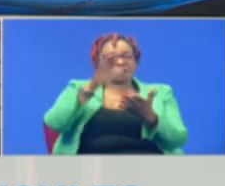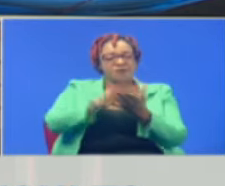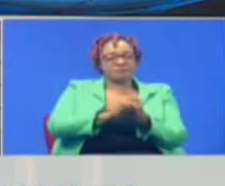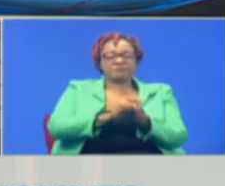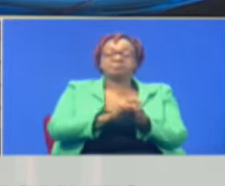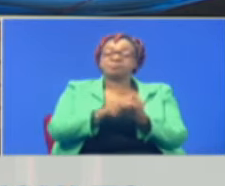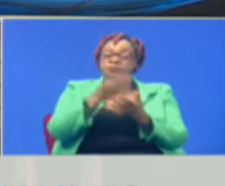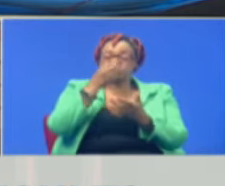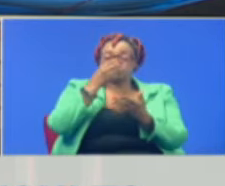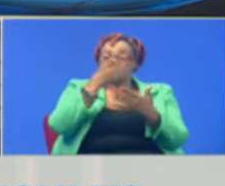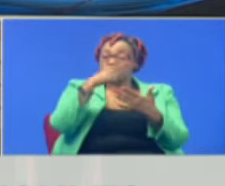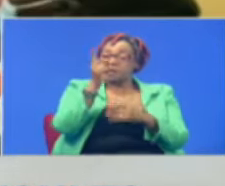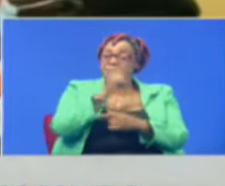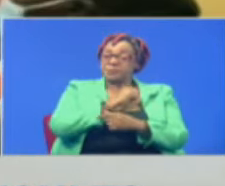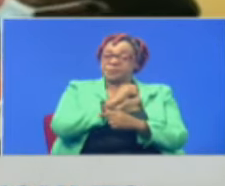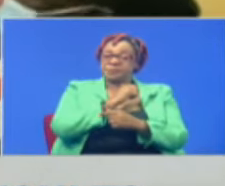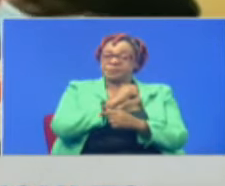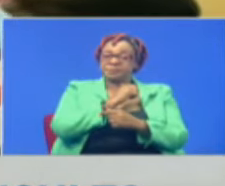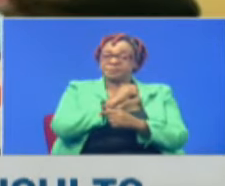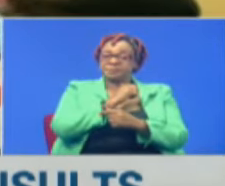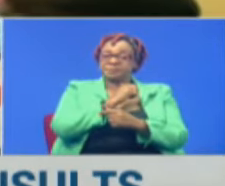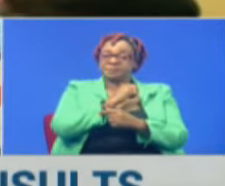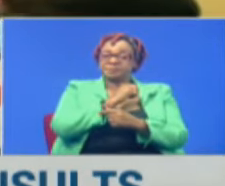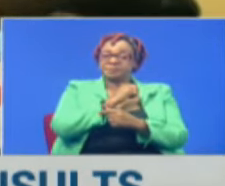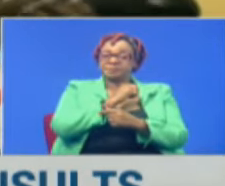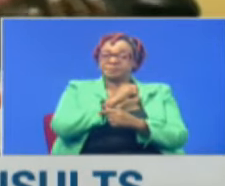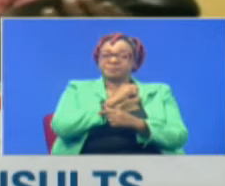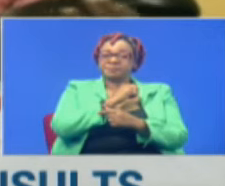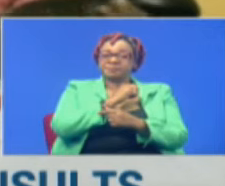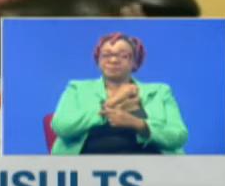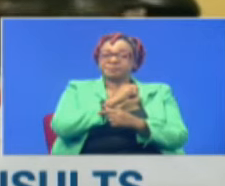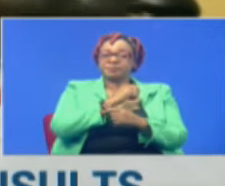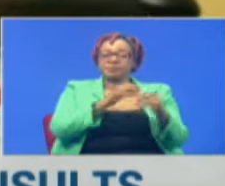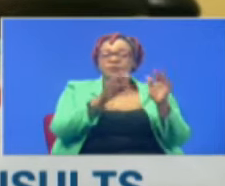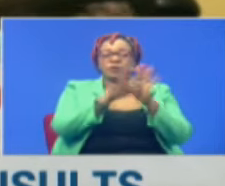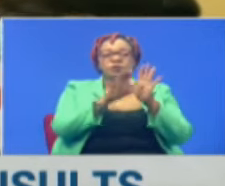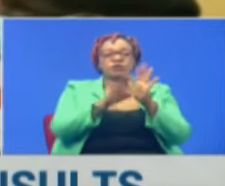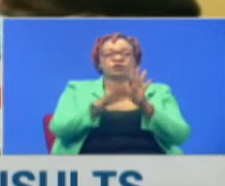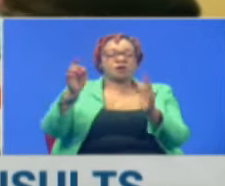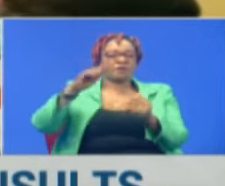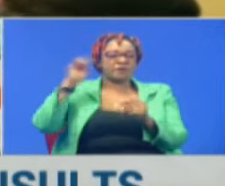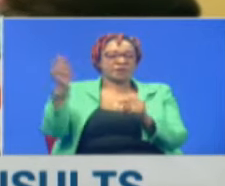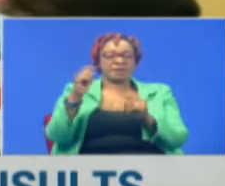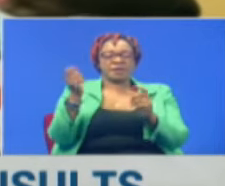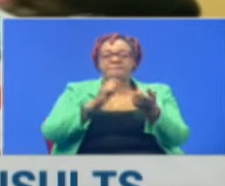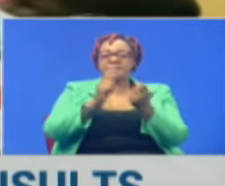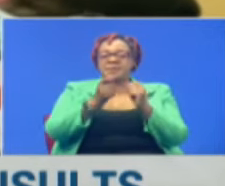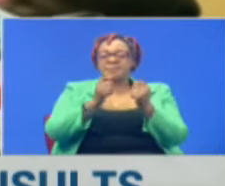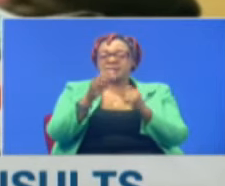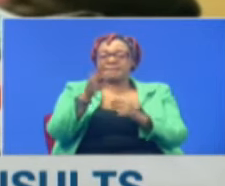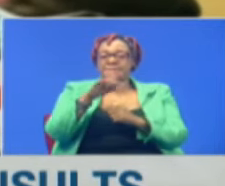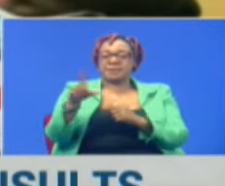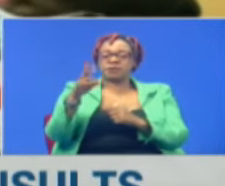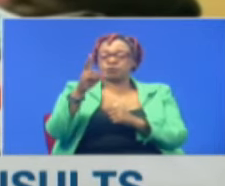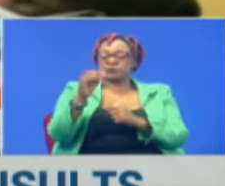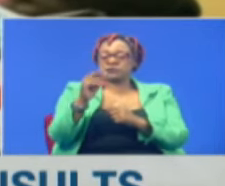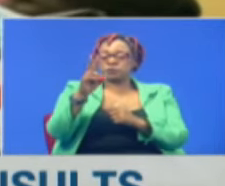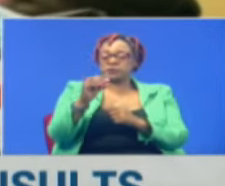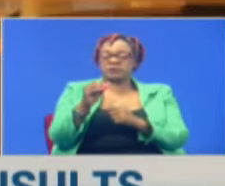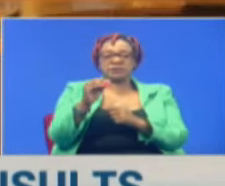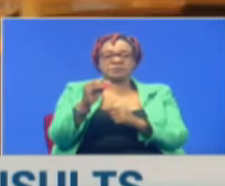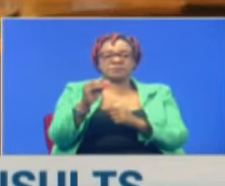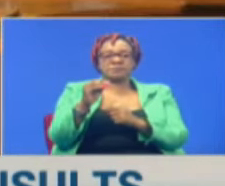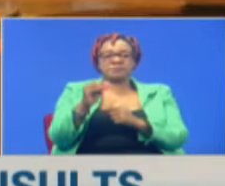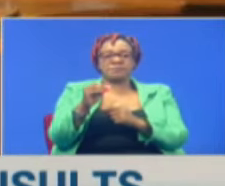for Ruto. The Constitution of Kenya Amendment Bill 2020. And this bill, Mr. Speaker, is not our work. At